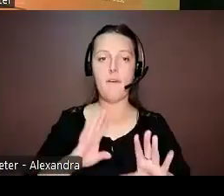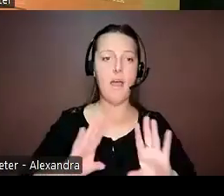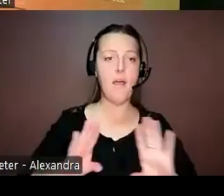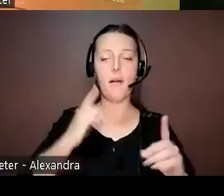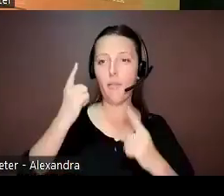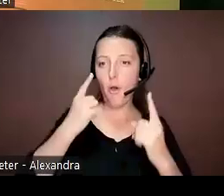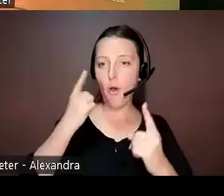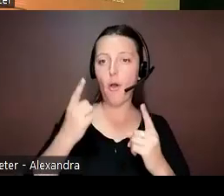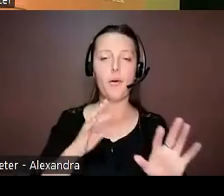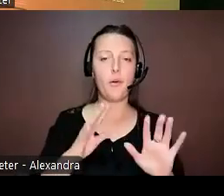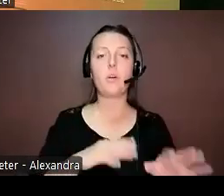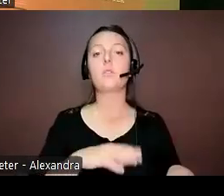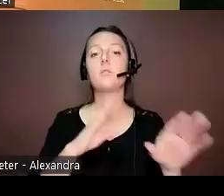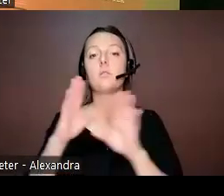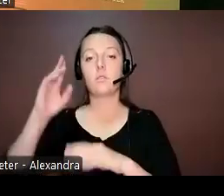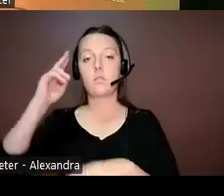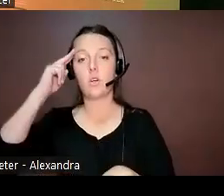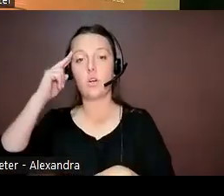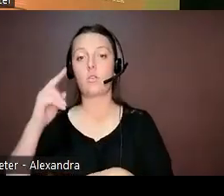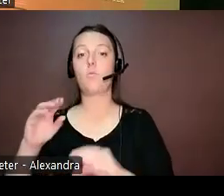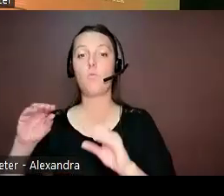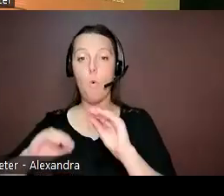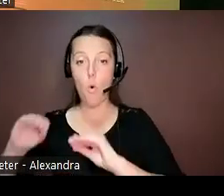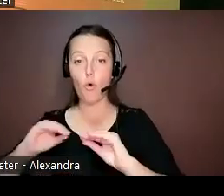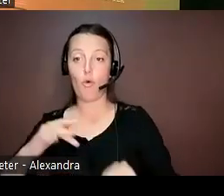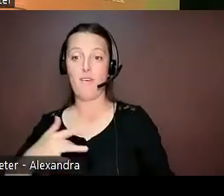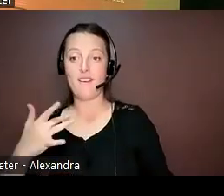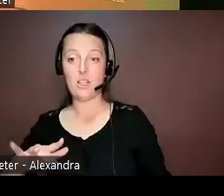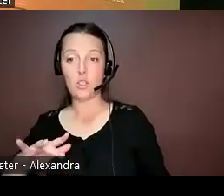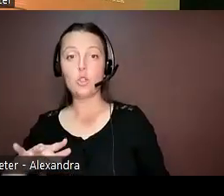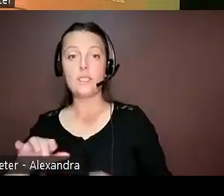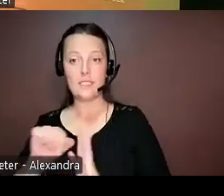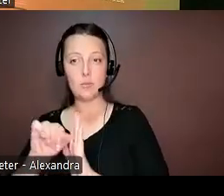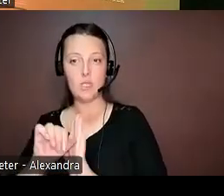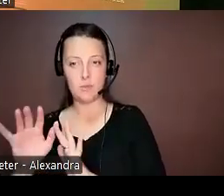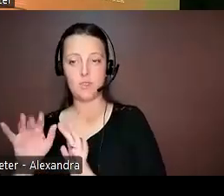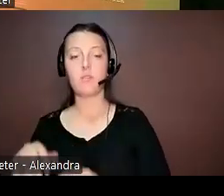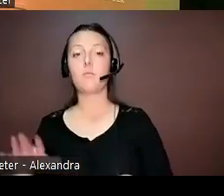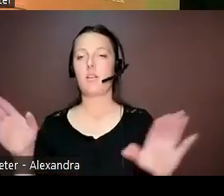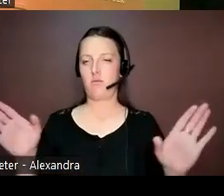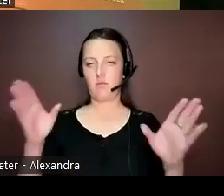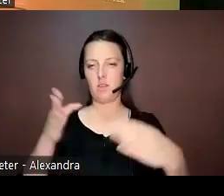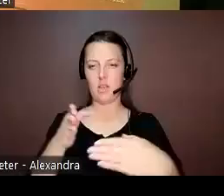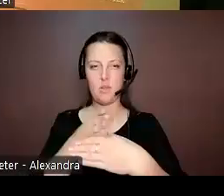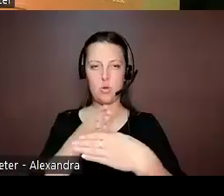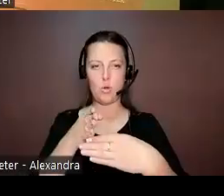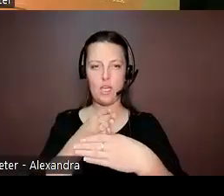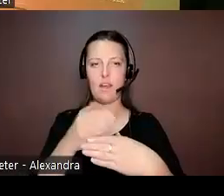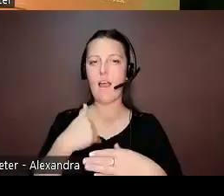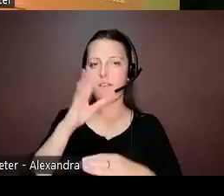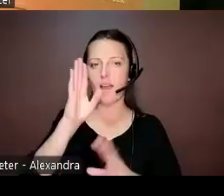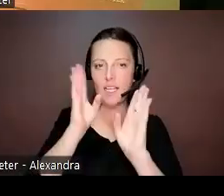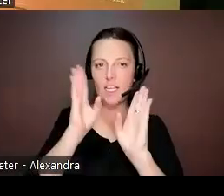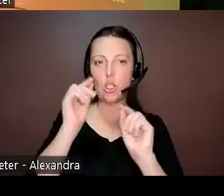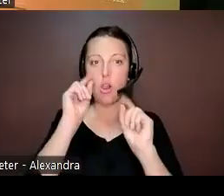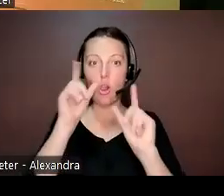sensory and symptoms as well. But somewhere between is attention, alertness, perception, memory,